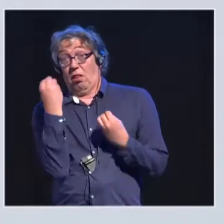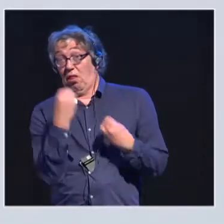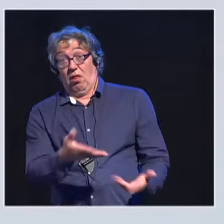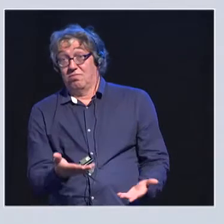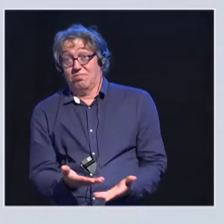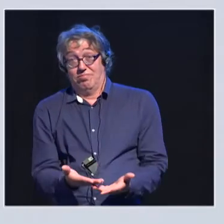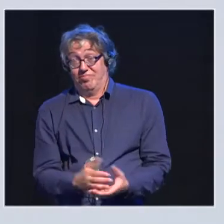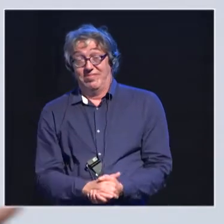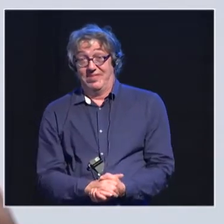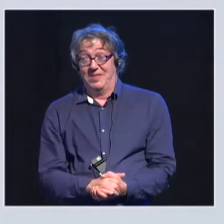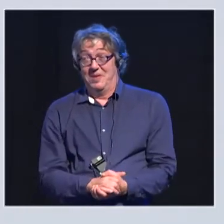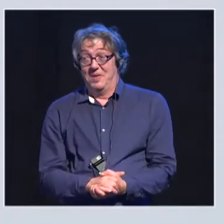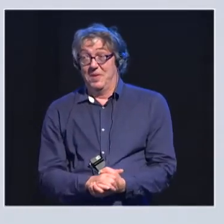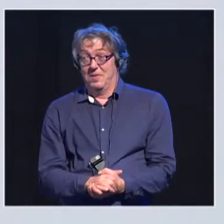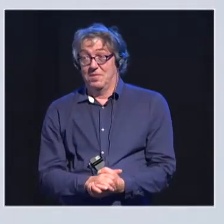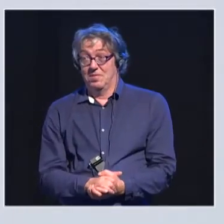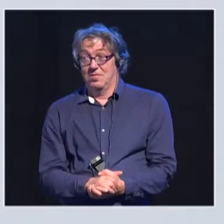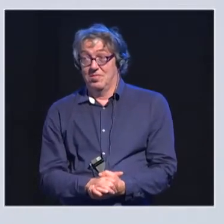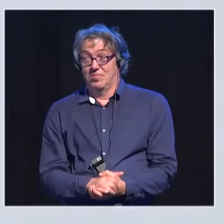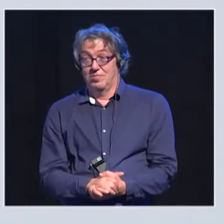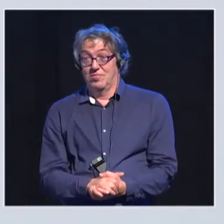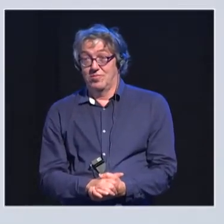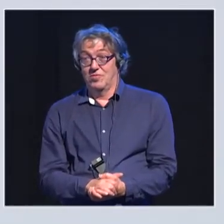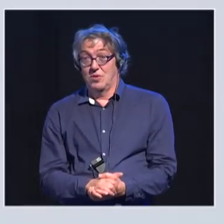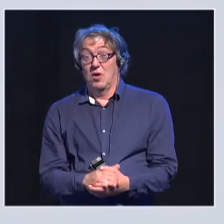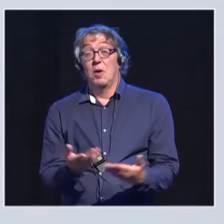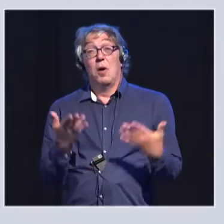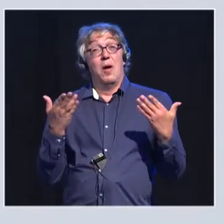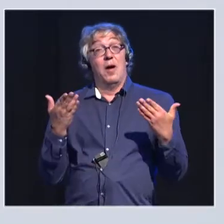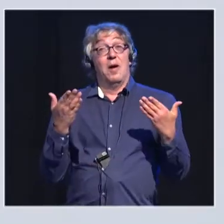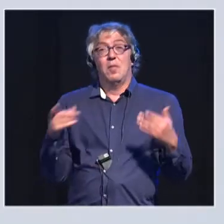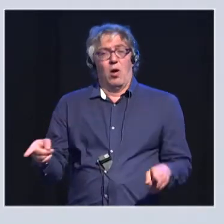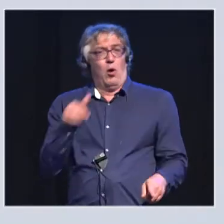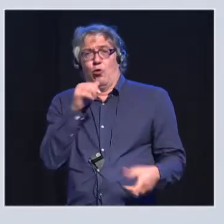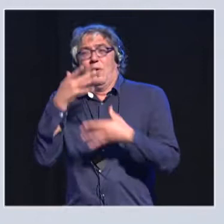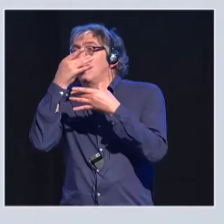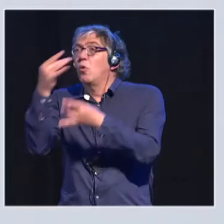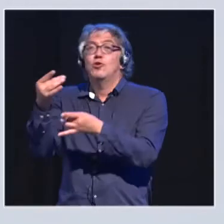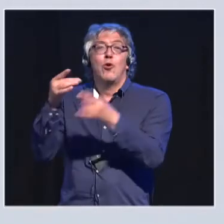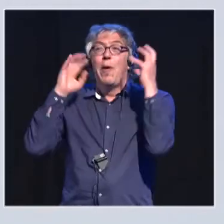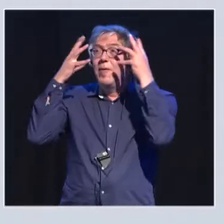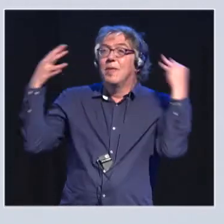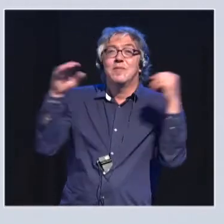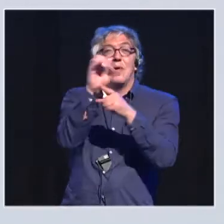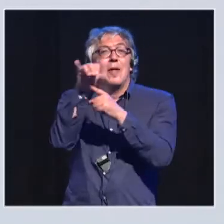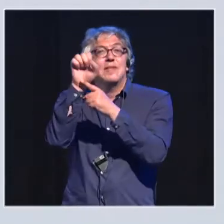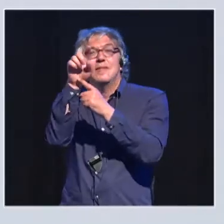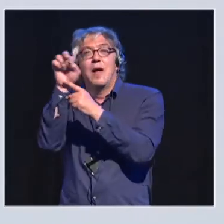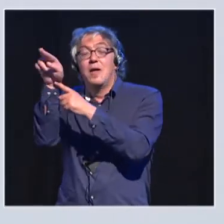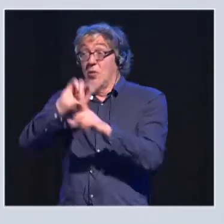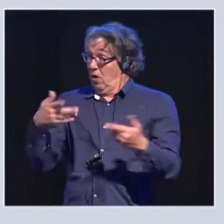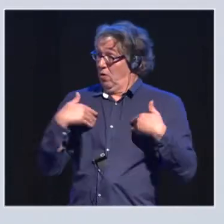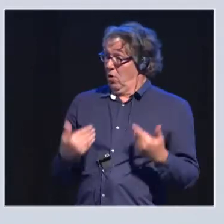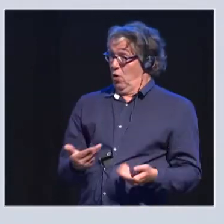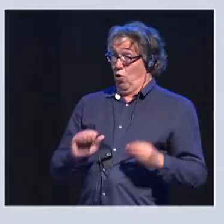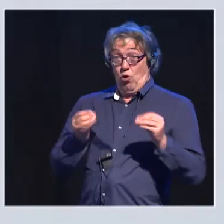Einstein, and so to refer back to. But if you come as a young lady, if you come as a woman who is in STEM, and you tell them, yes, this is achievable,